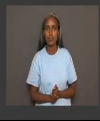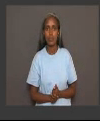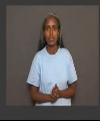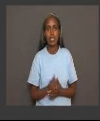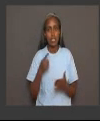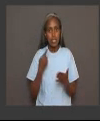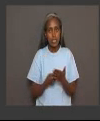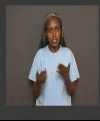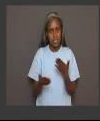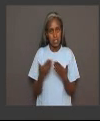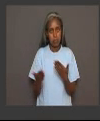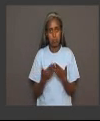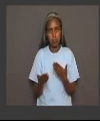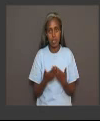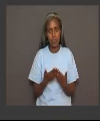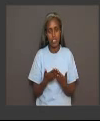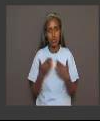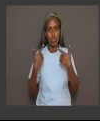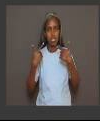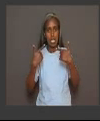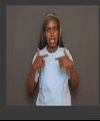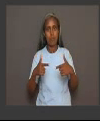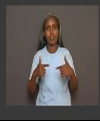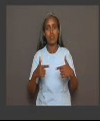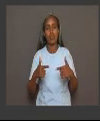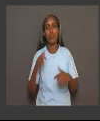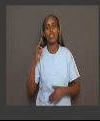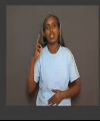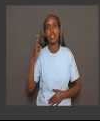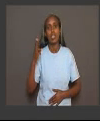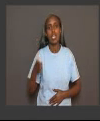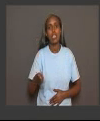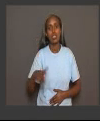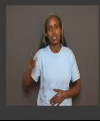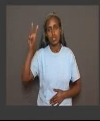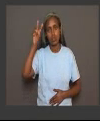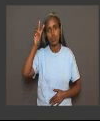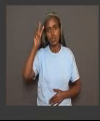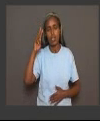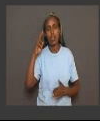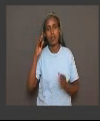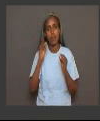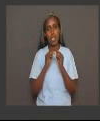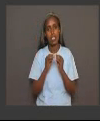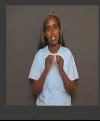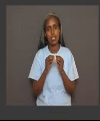This simplifies to the limit of h squared plus